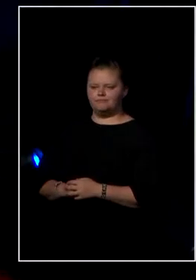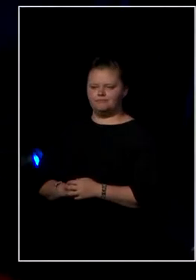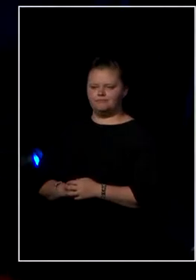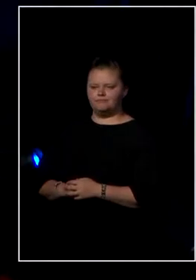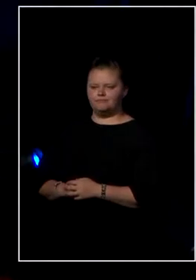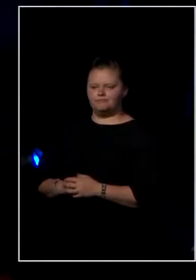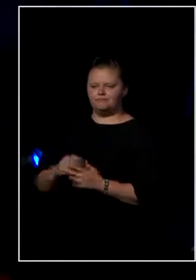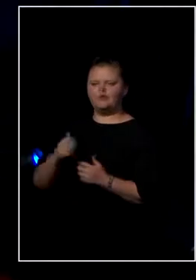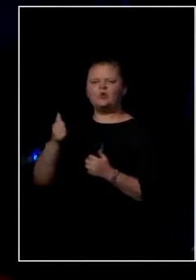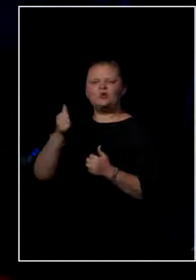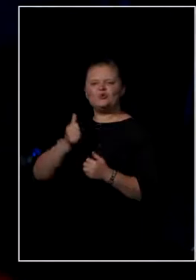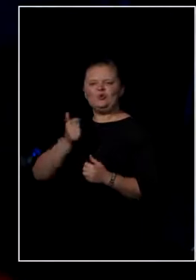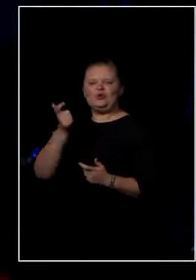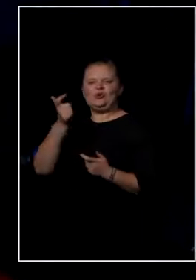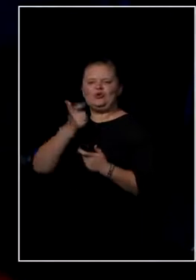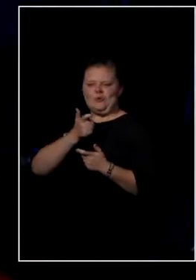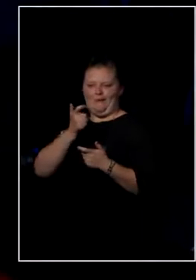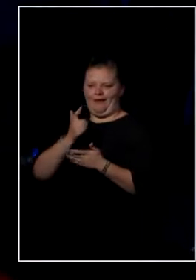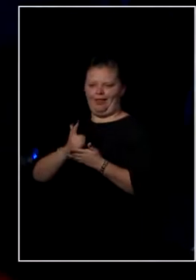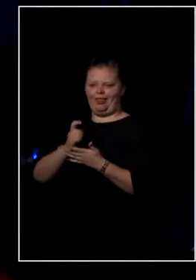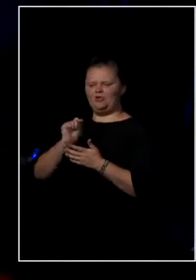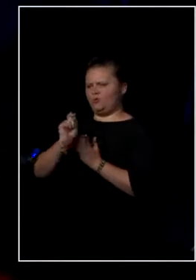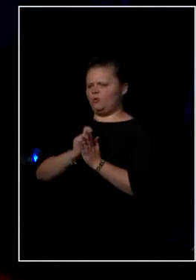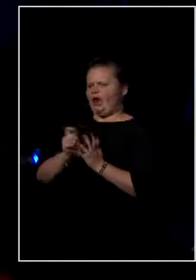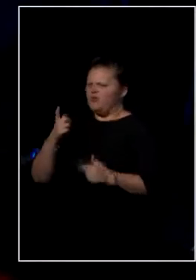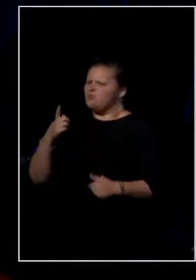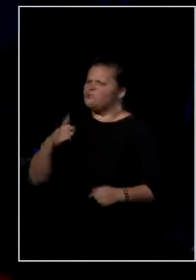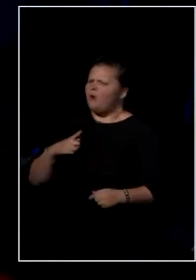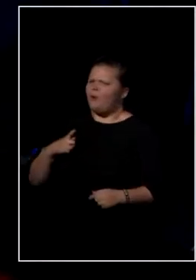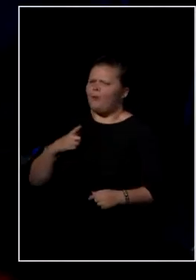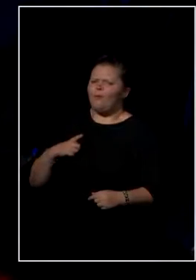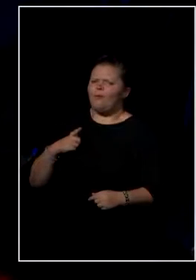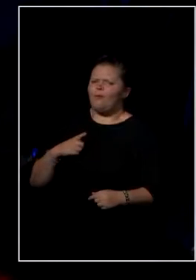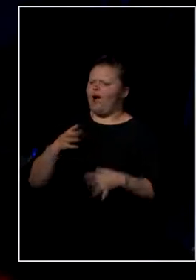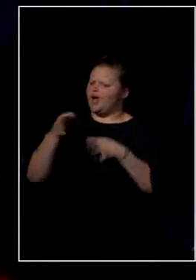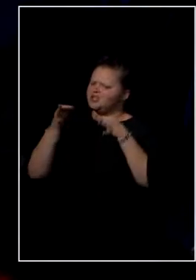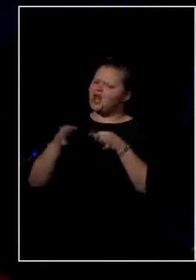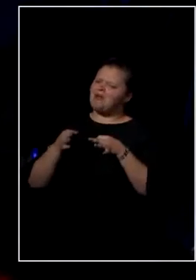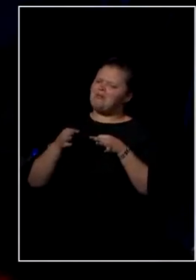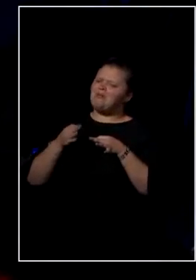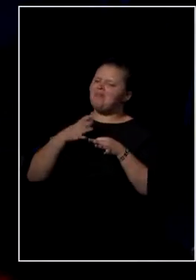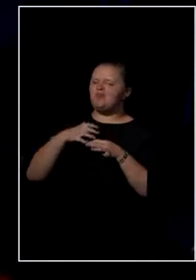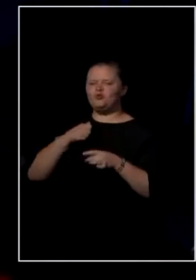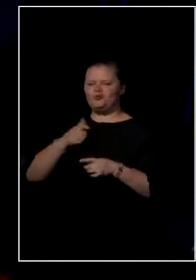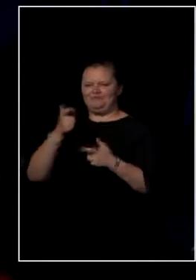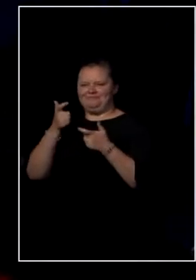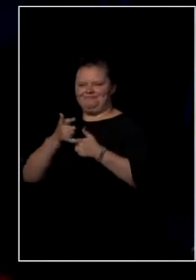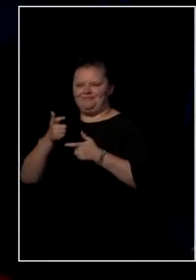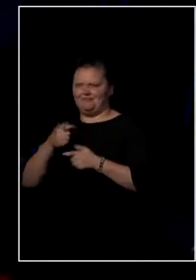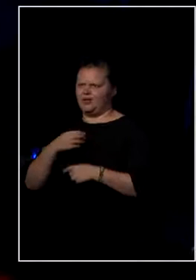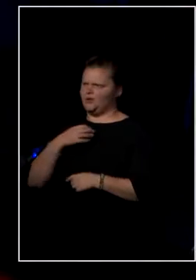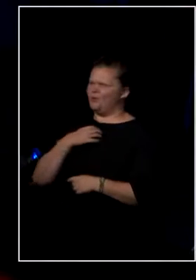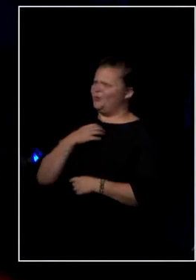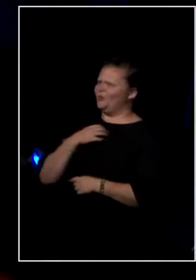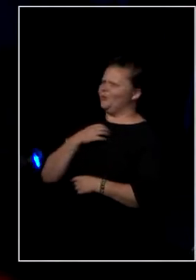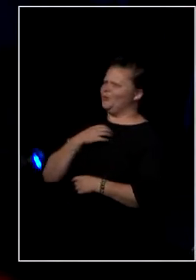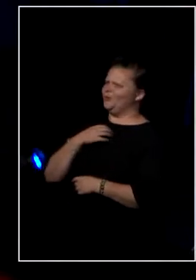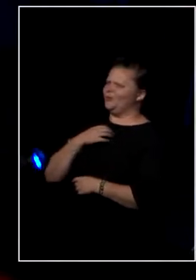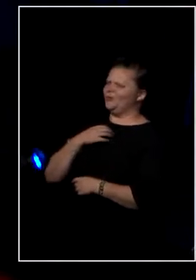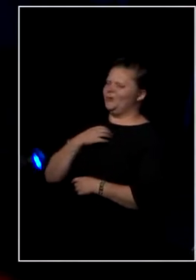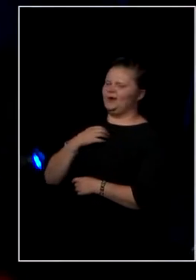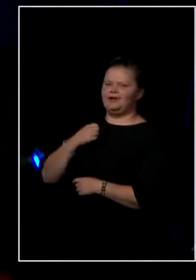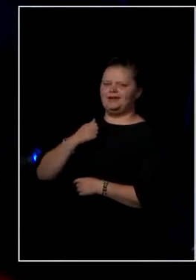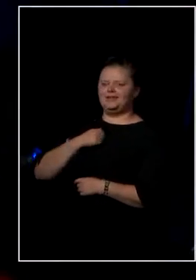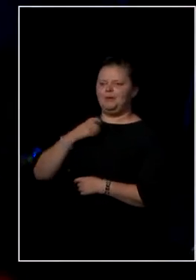You use humour a lot in your writing. Why did you think you chose to go in that direction? Ooh. Well,